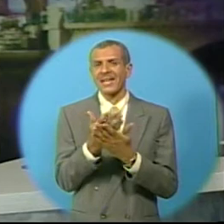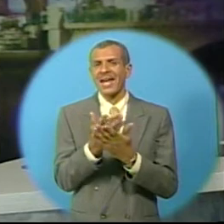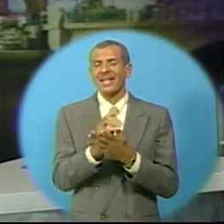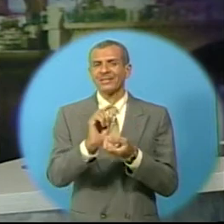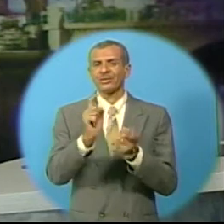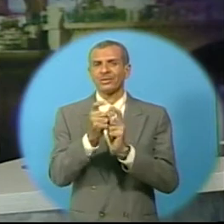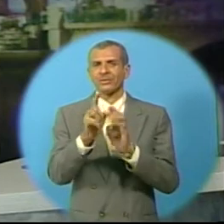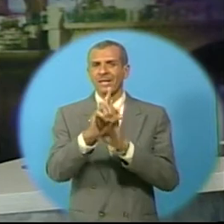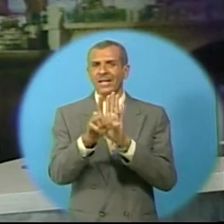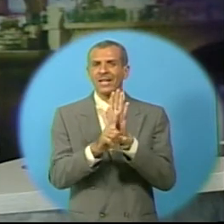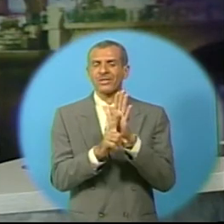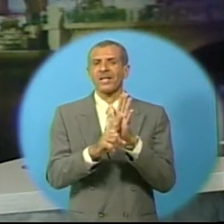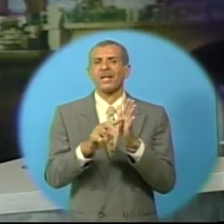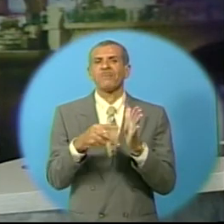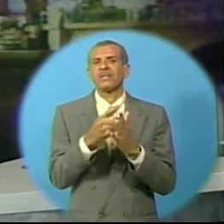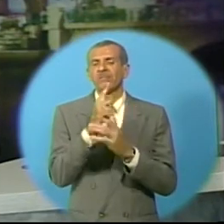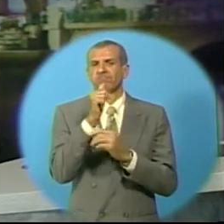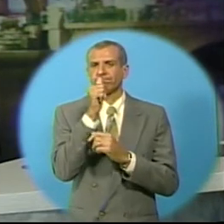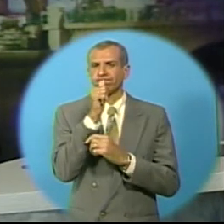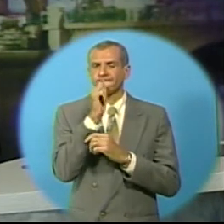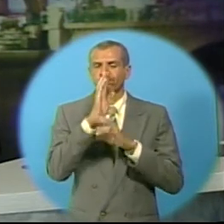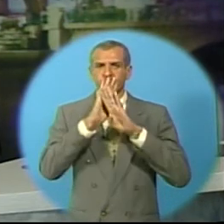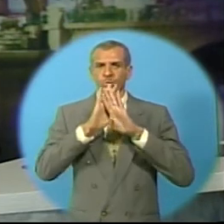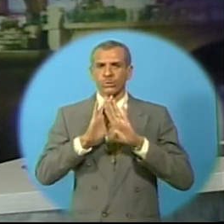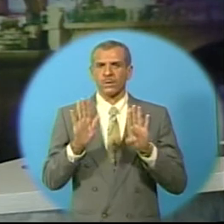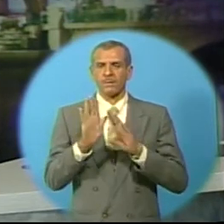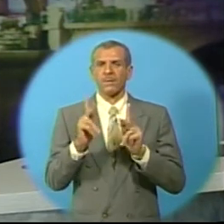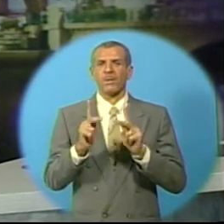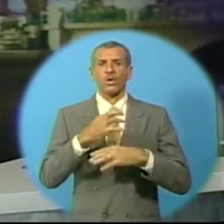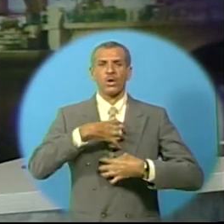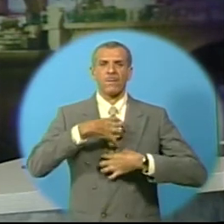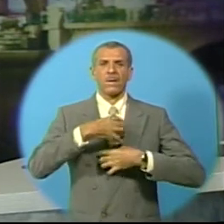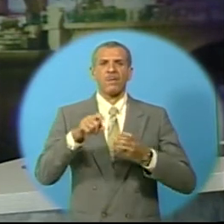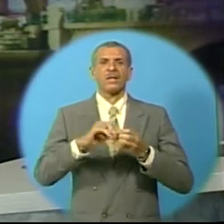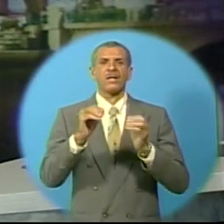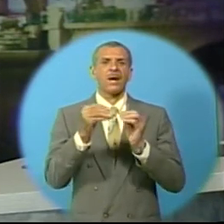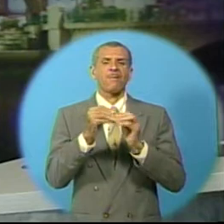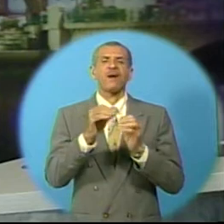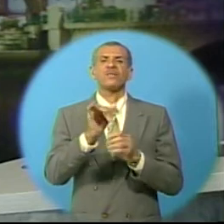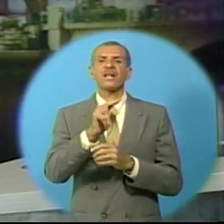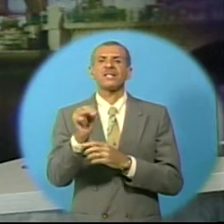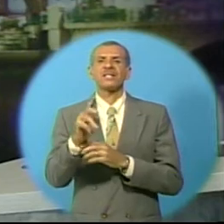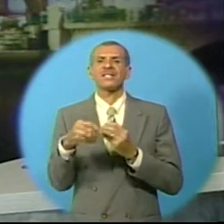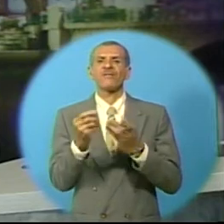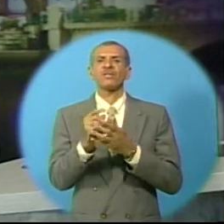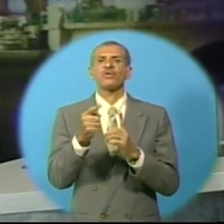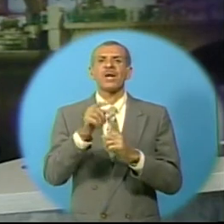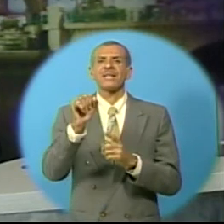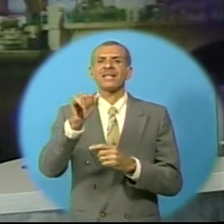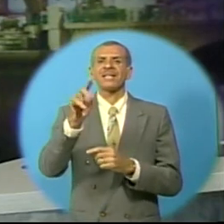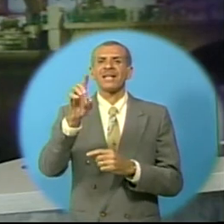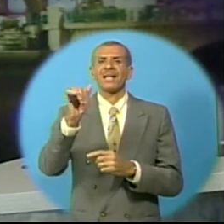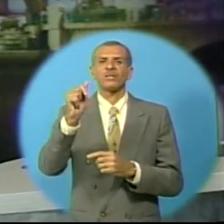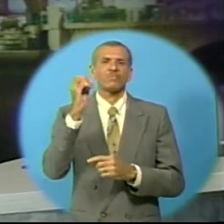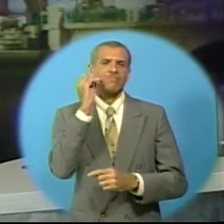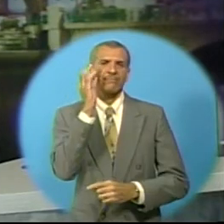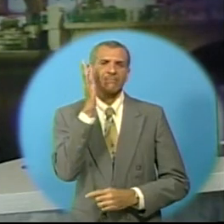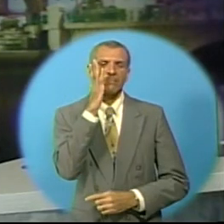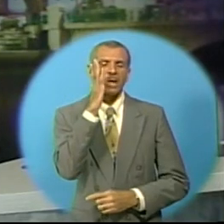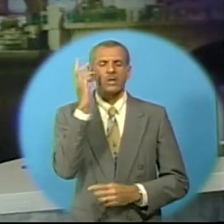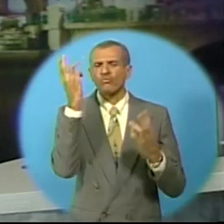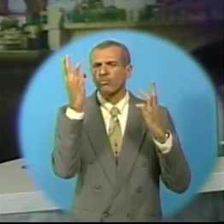the legislation are meant to silence people who are complaining about the number of concessions being given to sandals, and is worried that